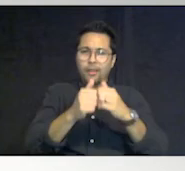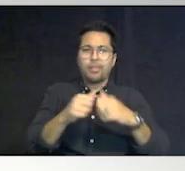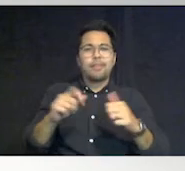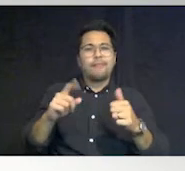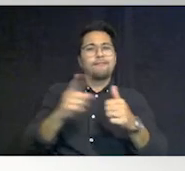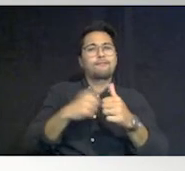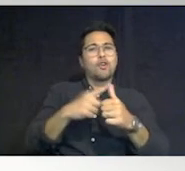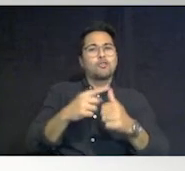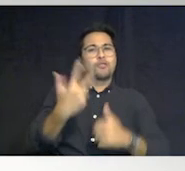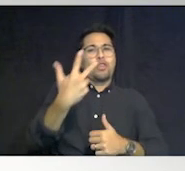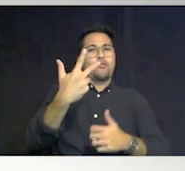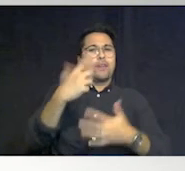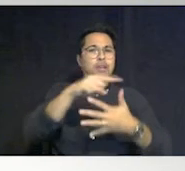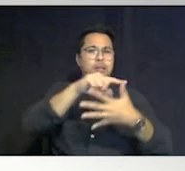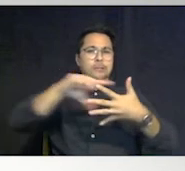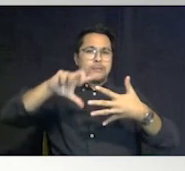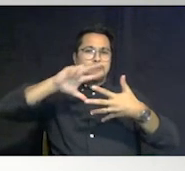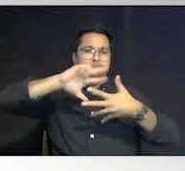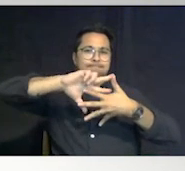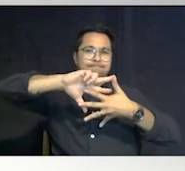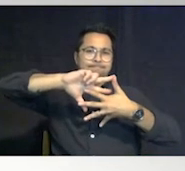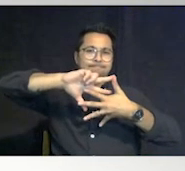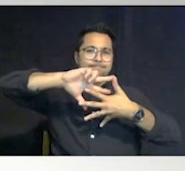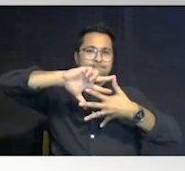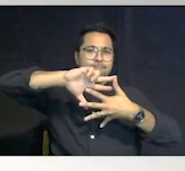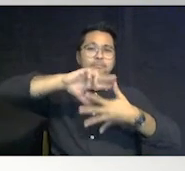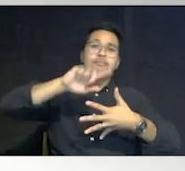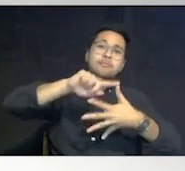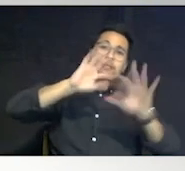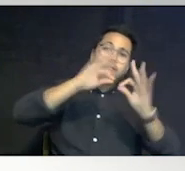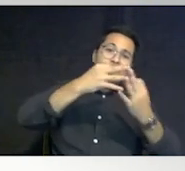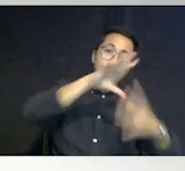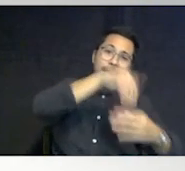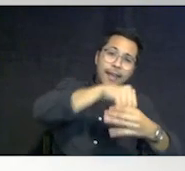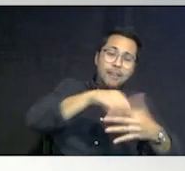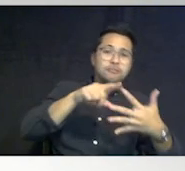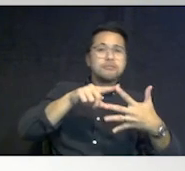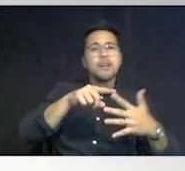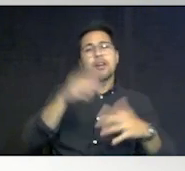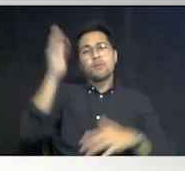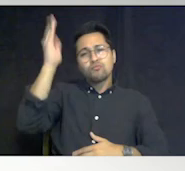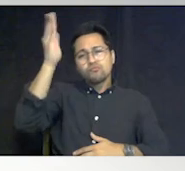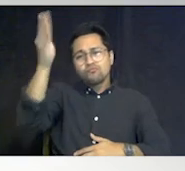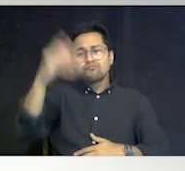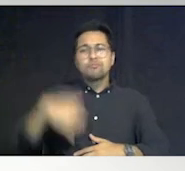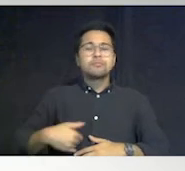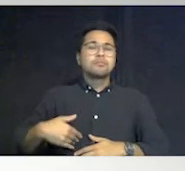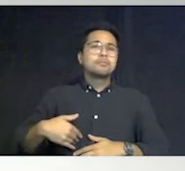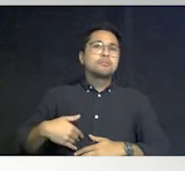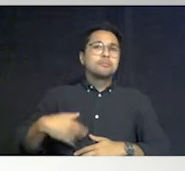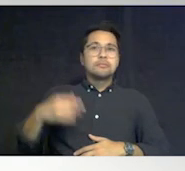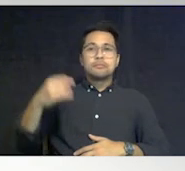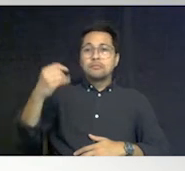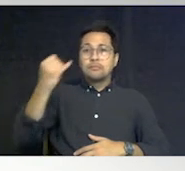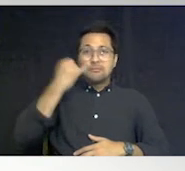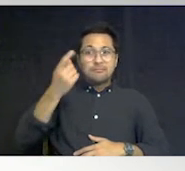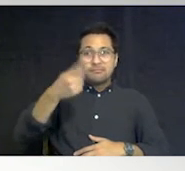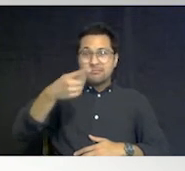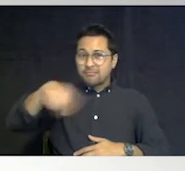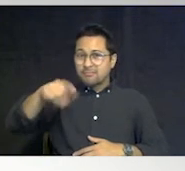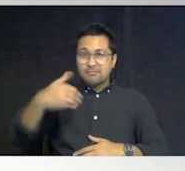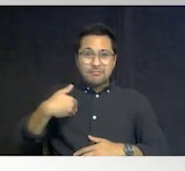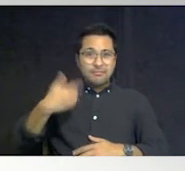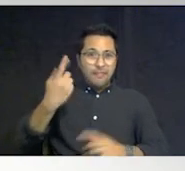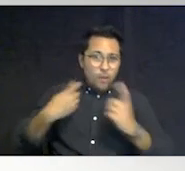of 3 stages right there. We work with family engagement, presentations. We help field questions from families when